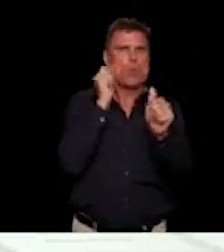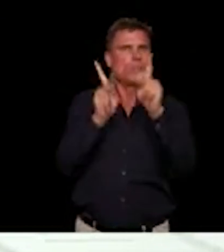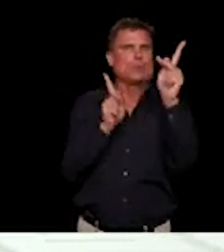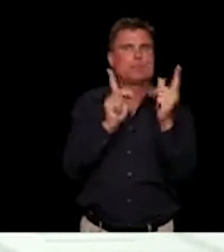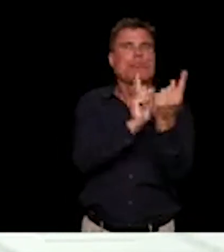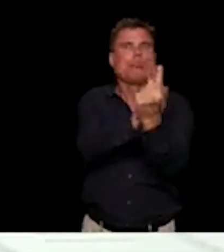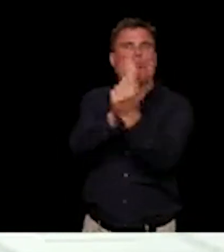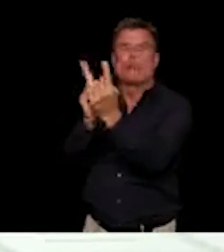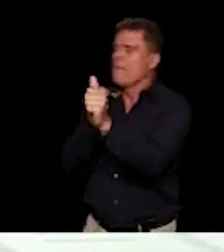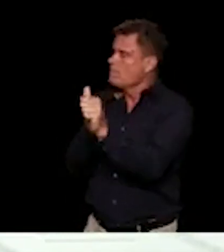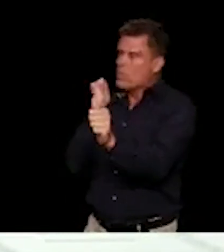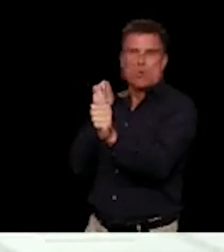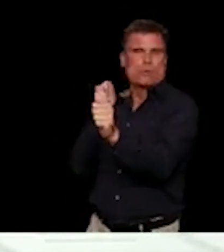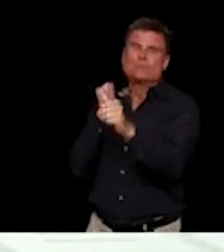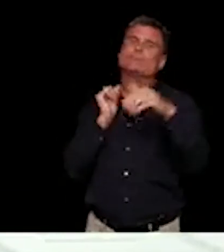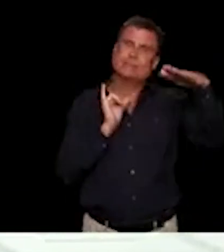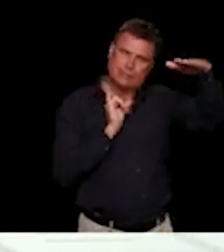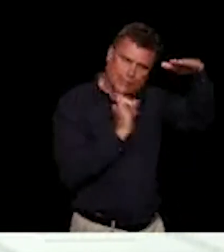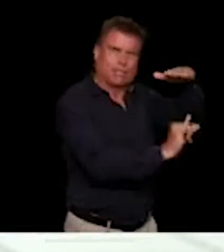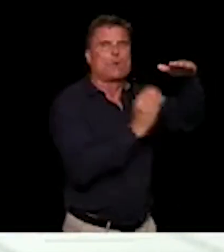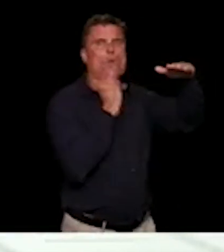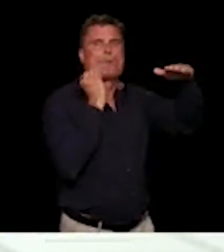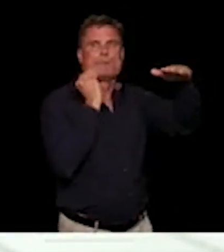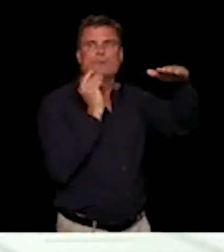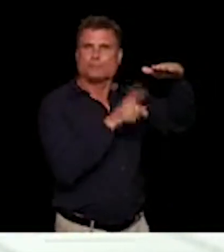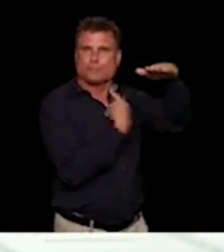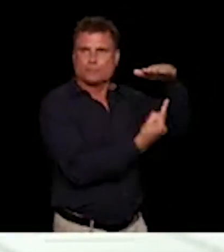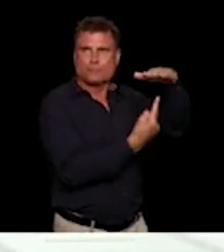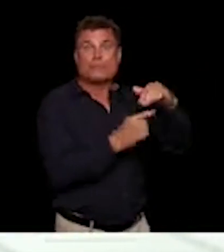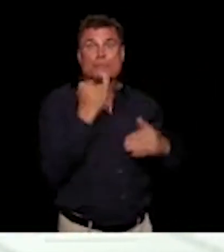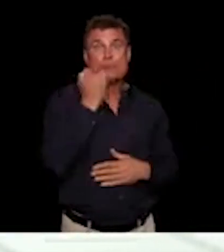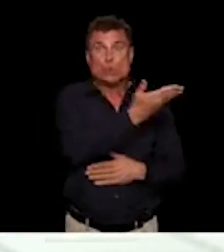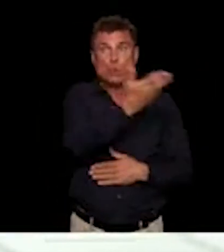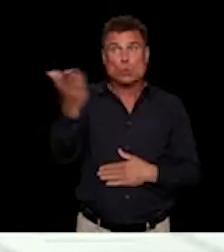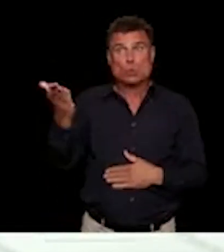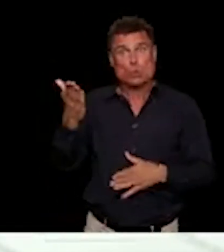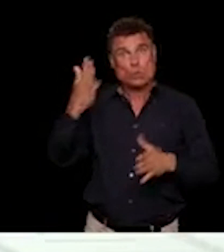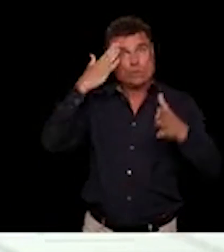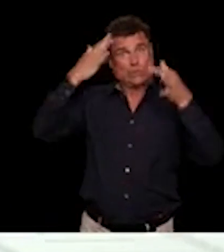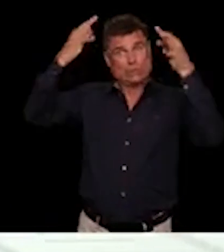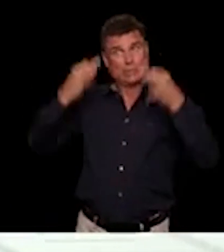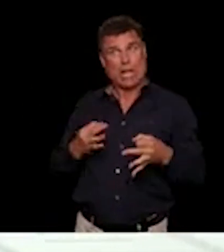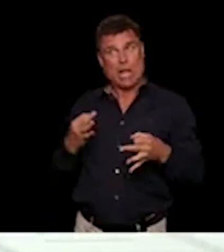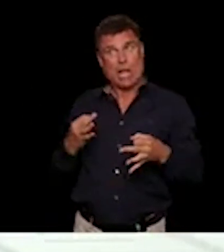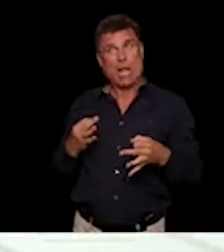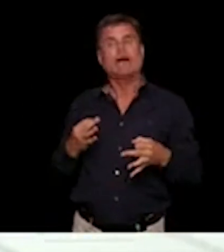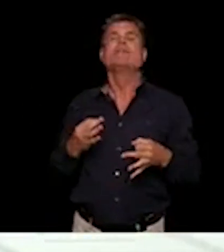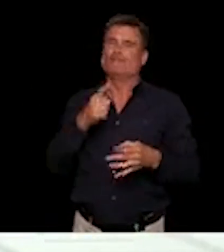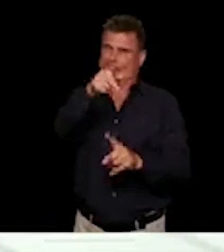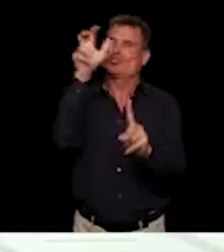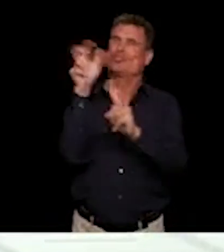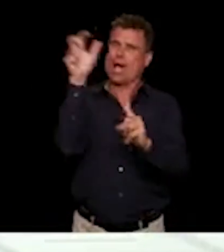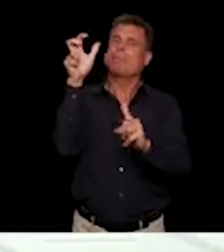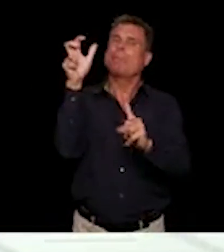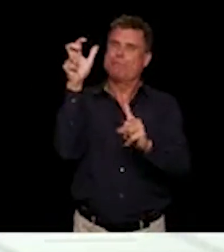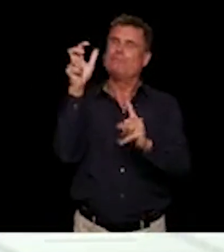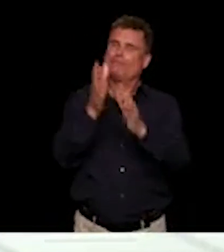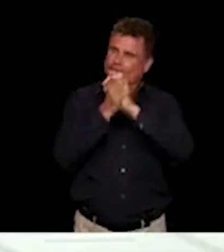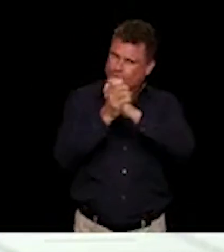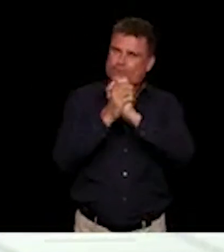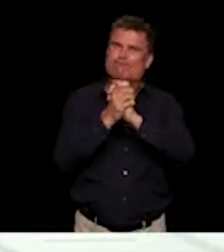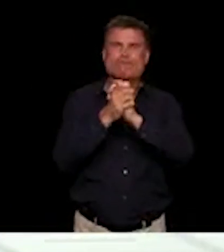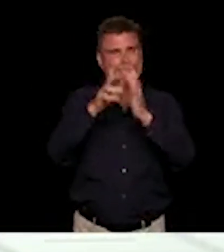feeling even the slightest bit ill. Making that choice is choosing to keep yourself and others healthy. And in particular,